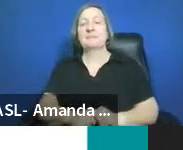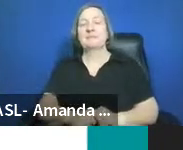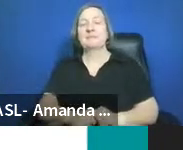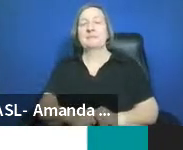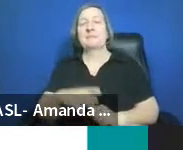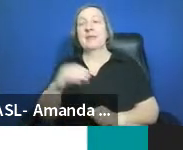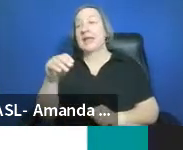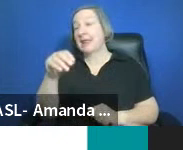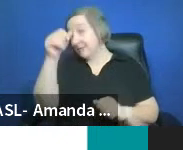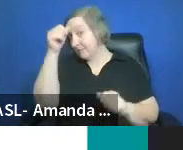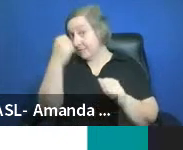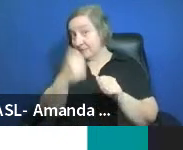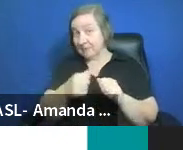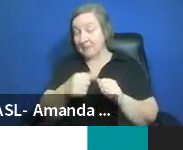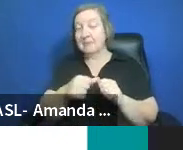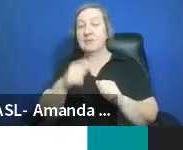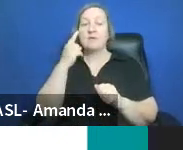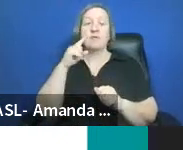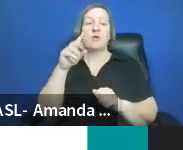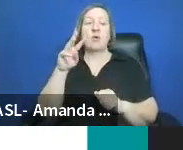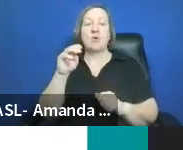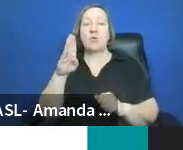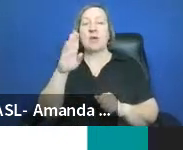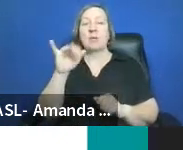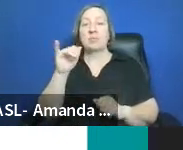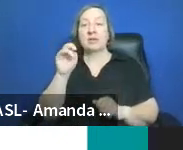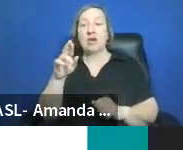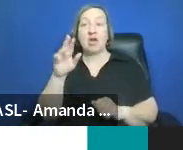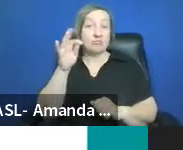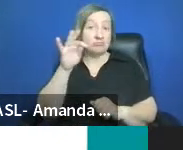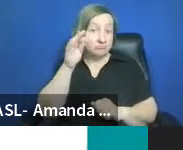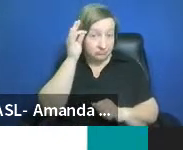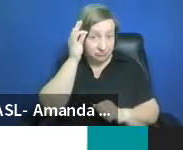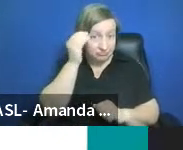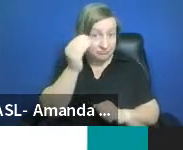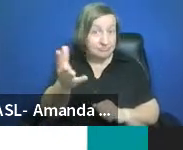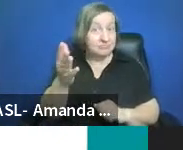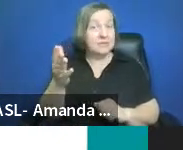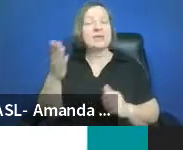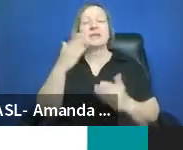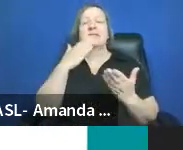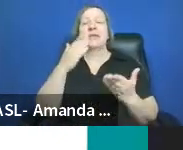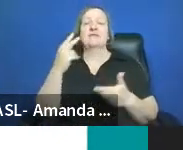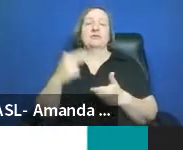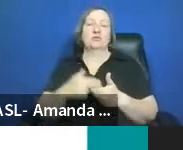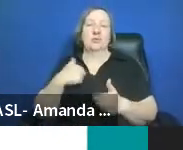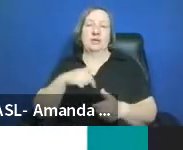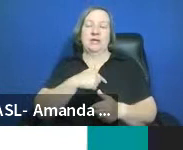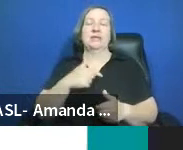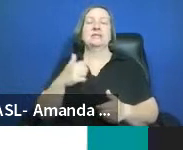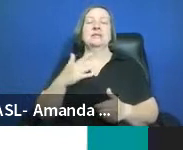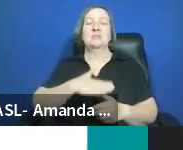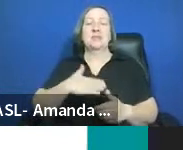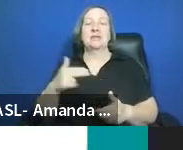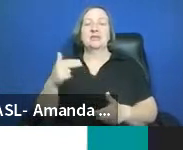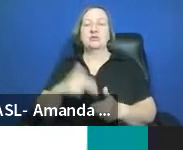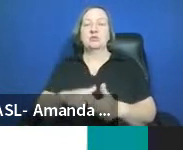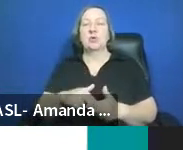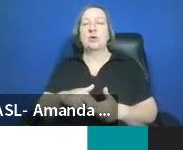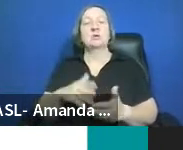And just a reminder for our webinar tips, again, thank you for joining us. Please do join either